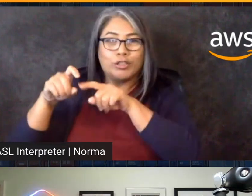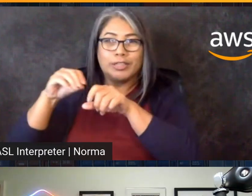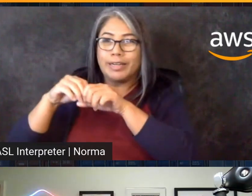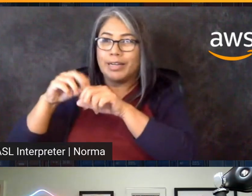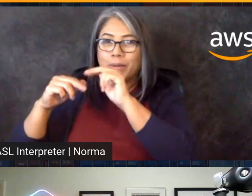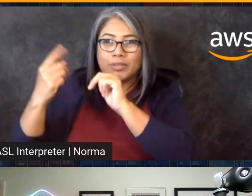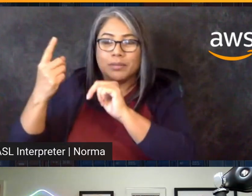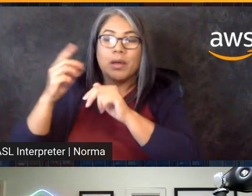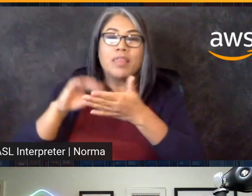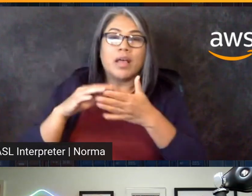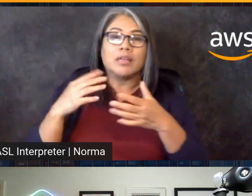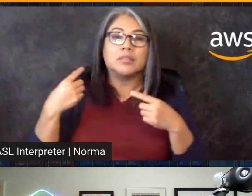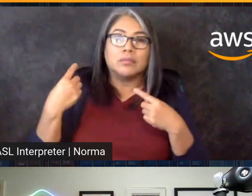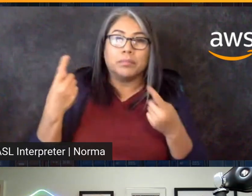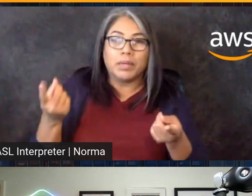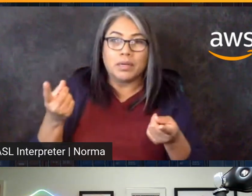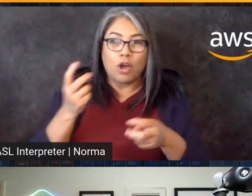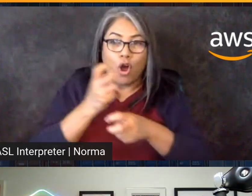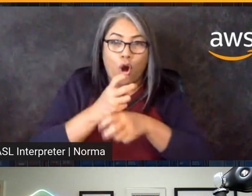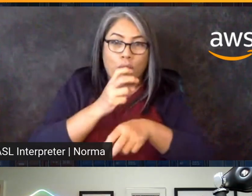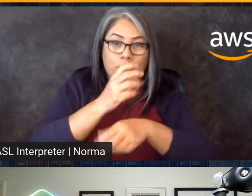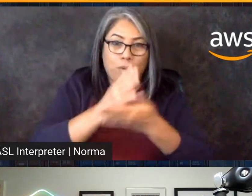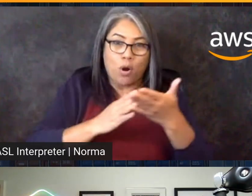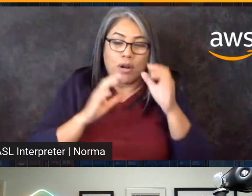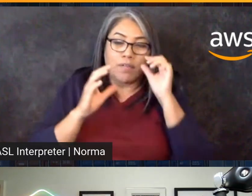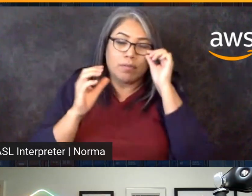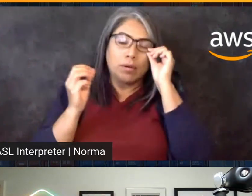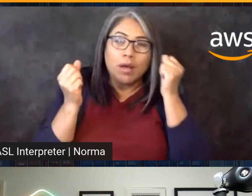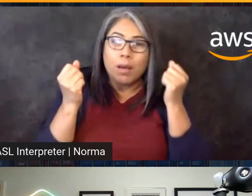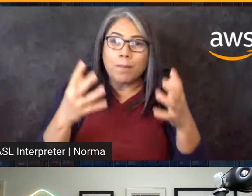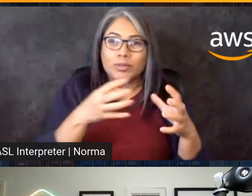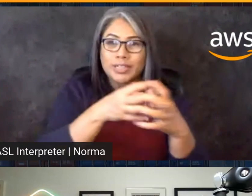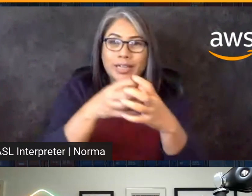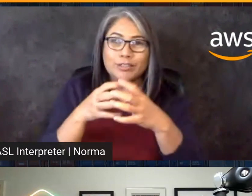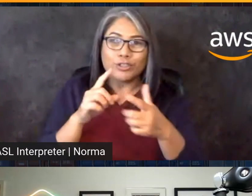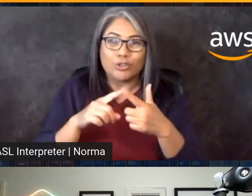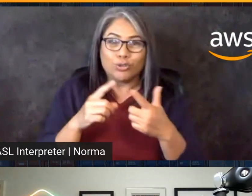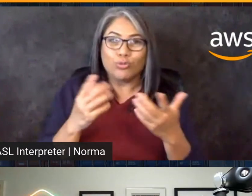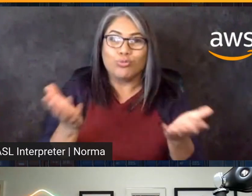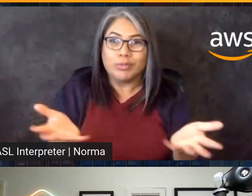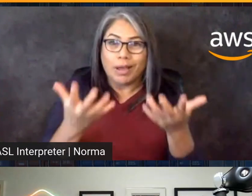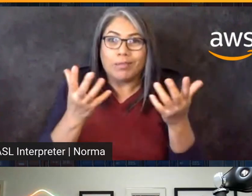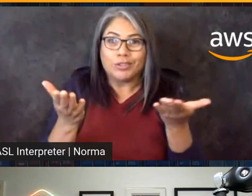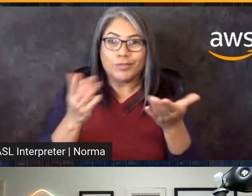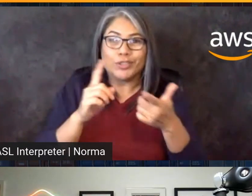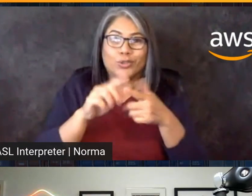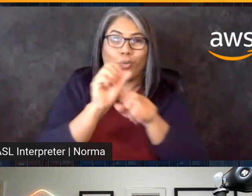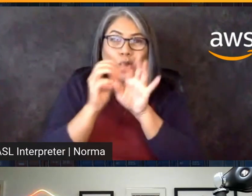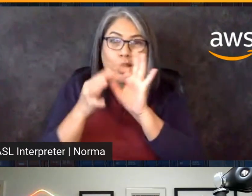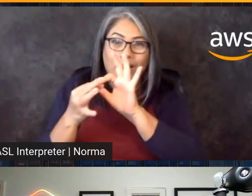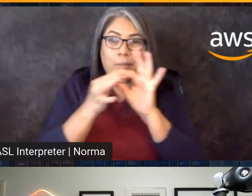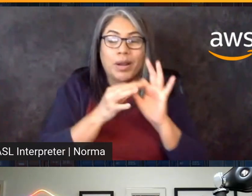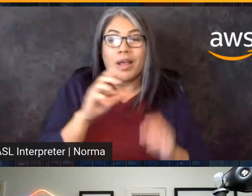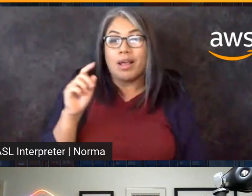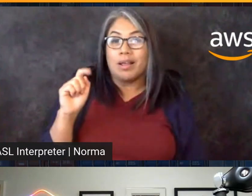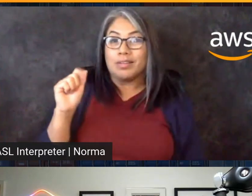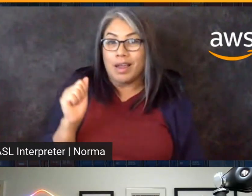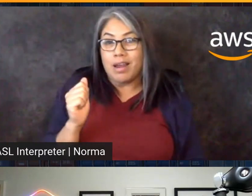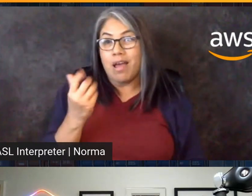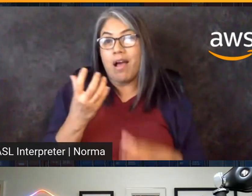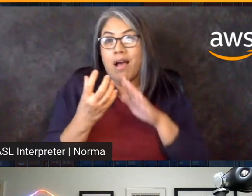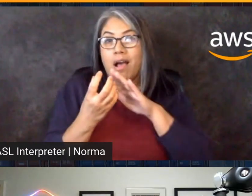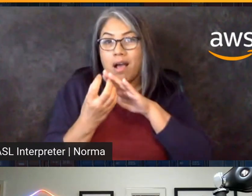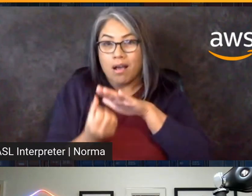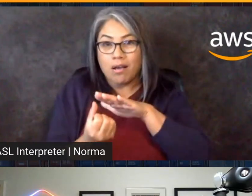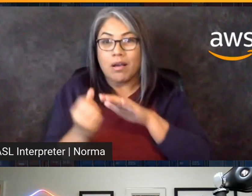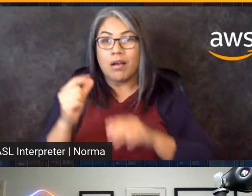of multi-cluster is getting those services to kind of work in harmony. Data gravity also, but now you can kind of pretty easily kind